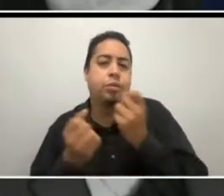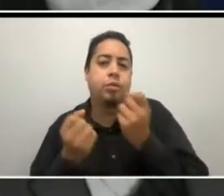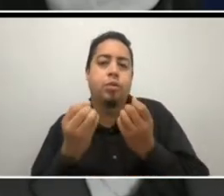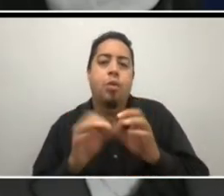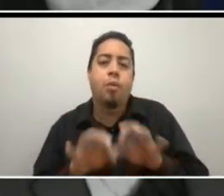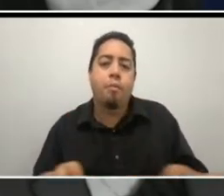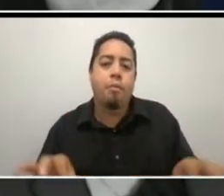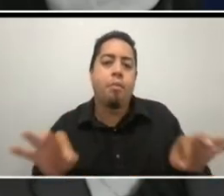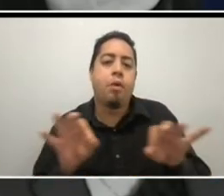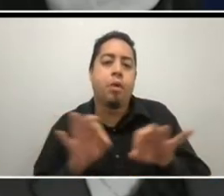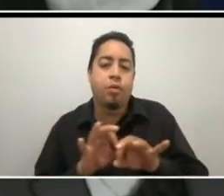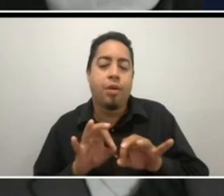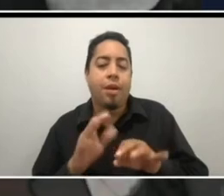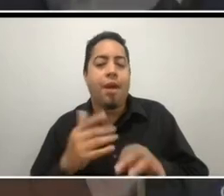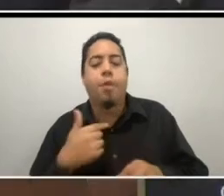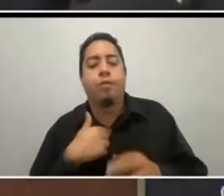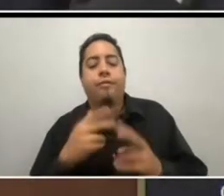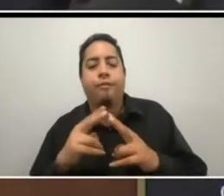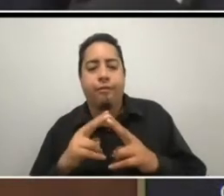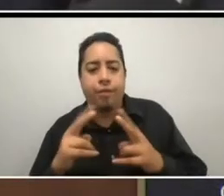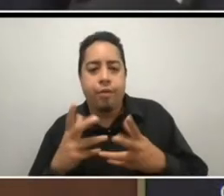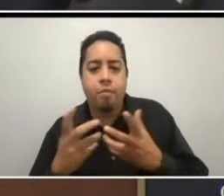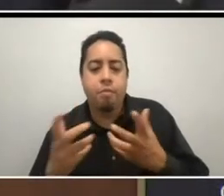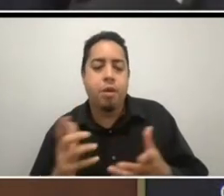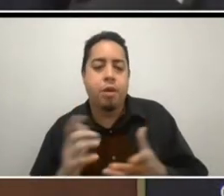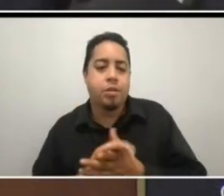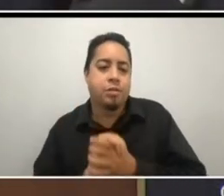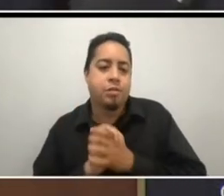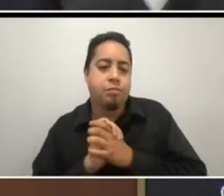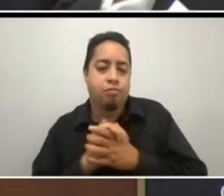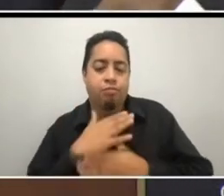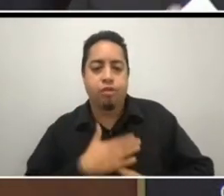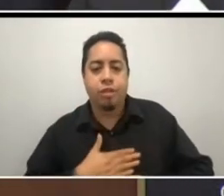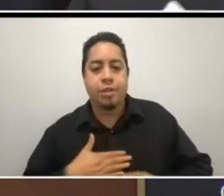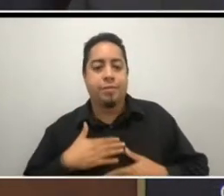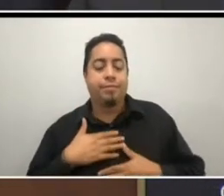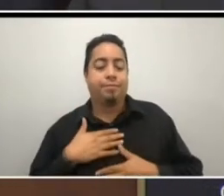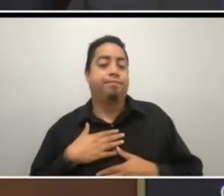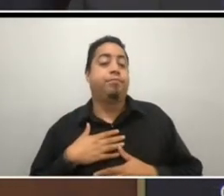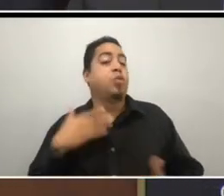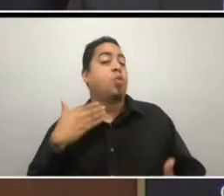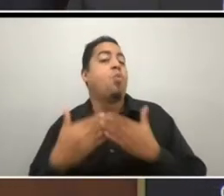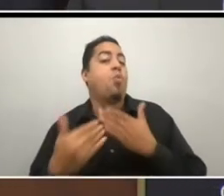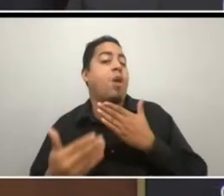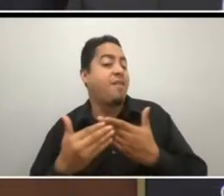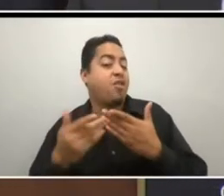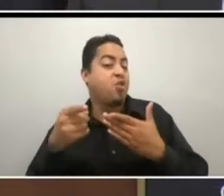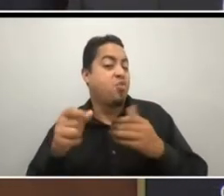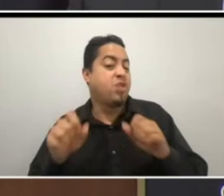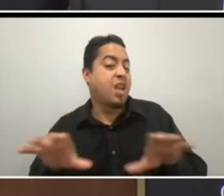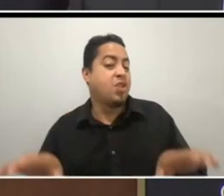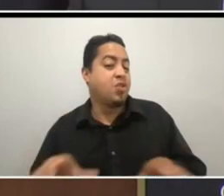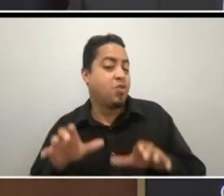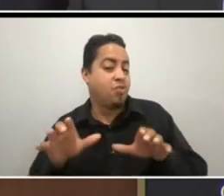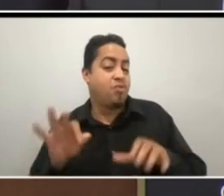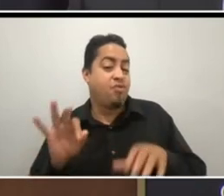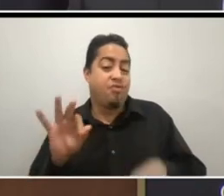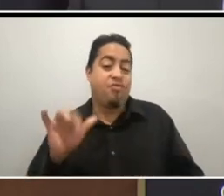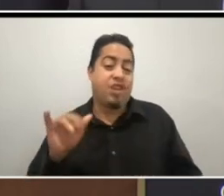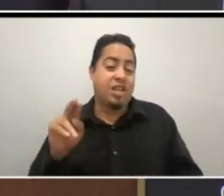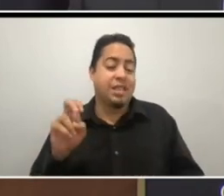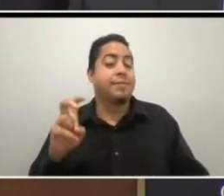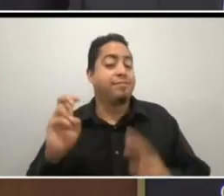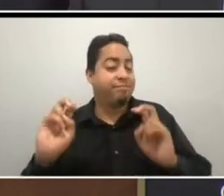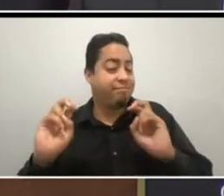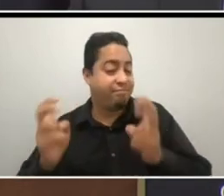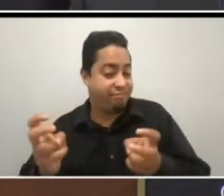I very much appreciate it. Whatever you can do, Francis. This is the President of the United States calling an